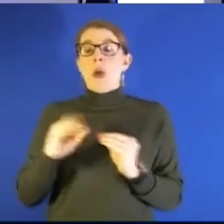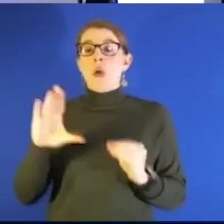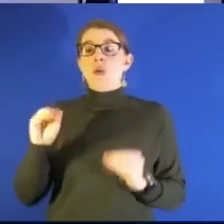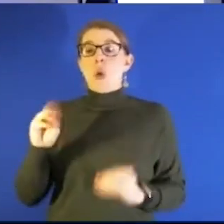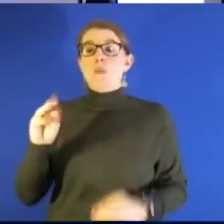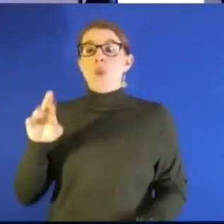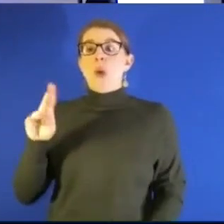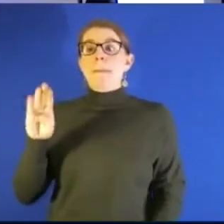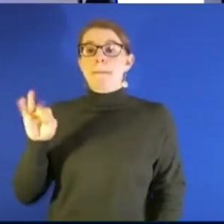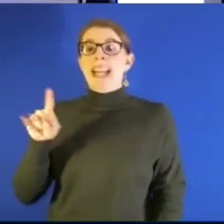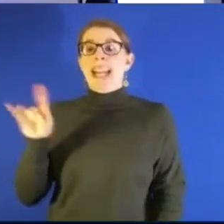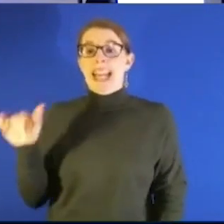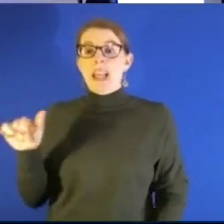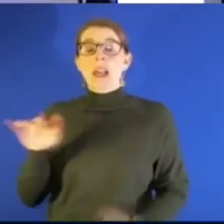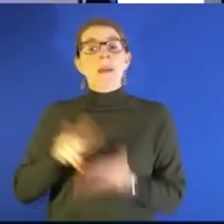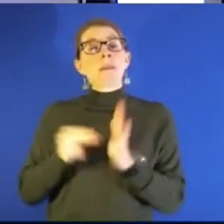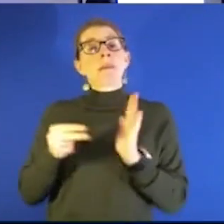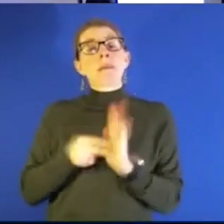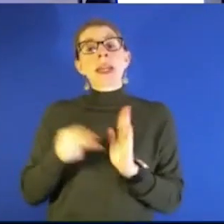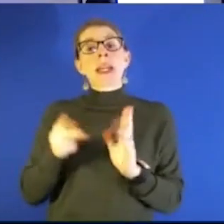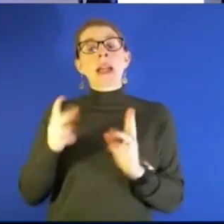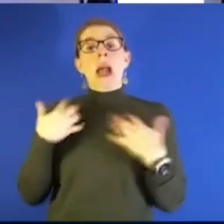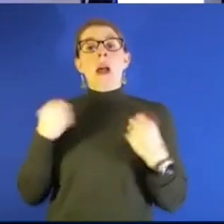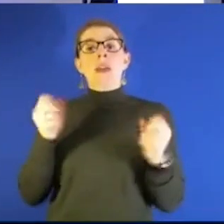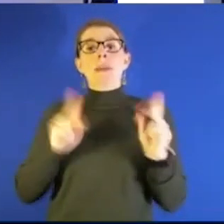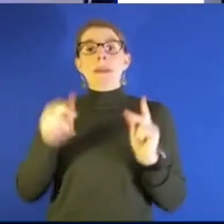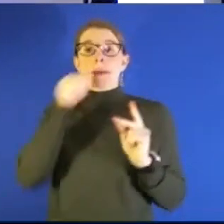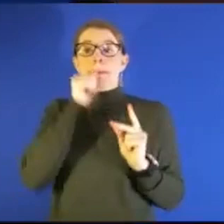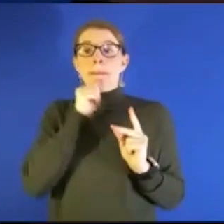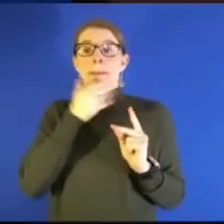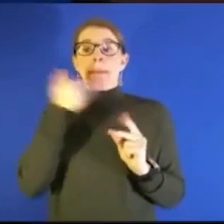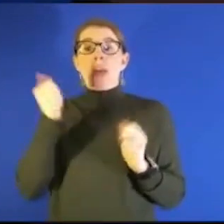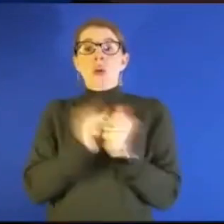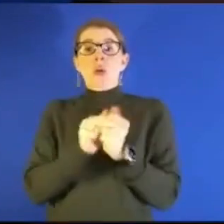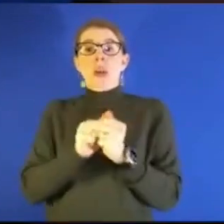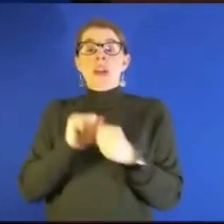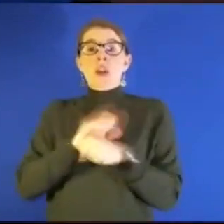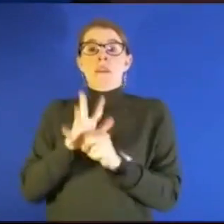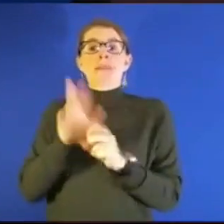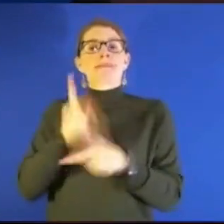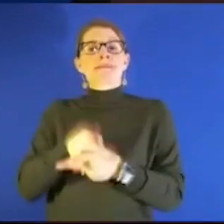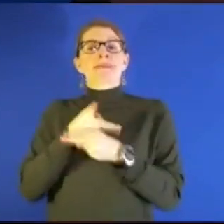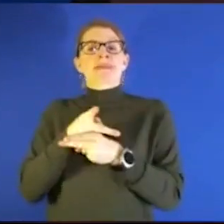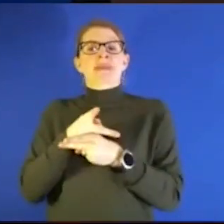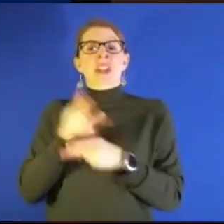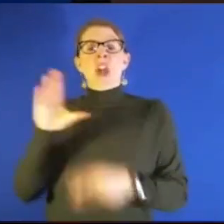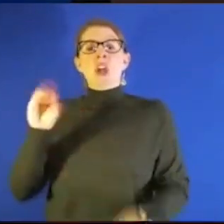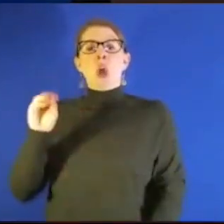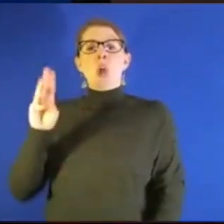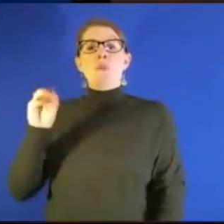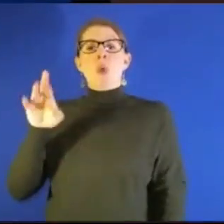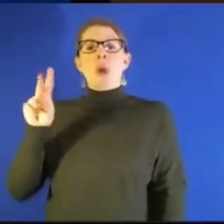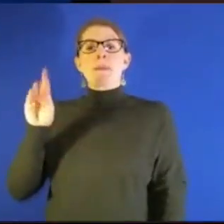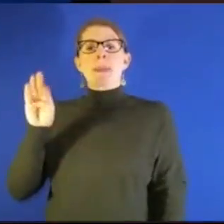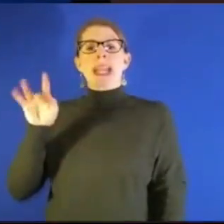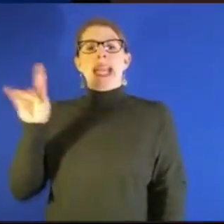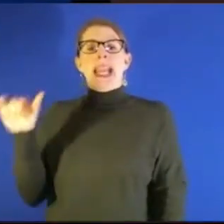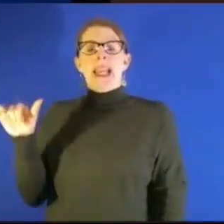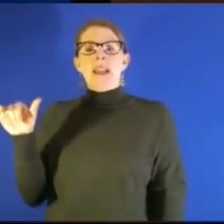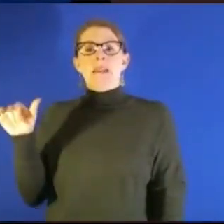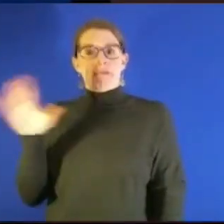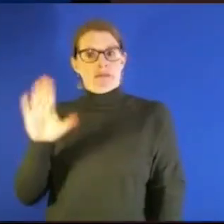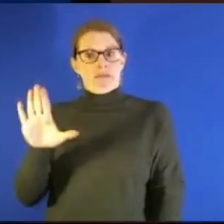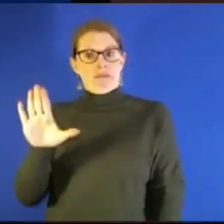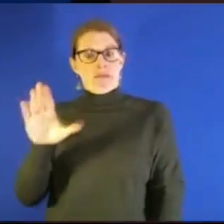people fare better with COVID? Yeah, healthier people do better. But be very careful about the word comorbidity. Yeah. Because, if you age can